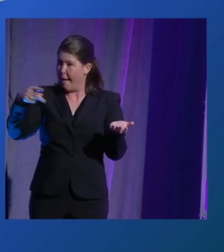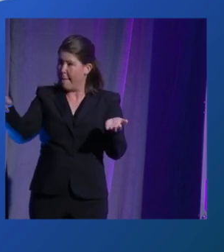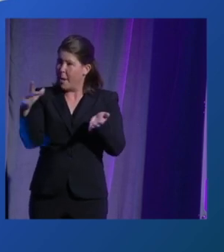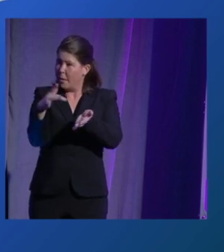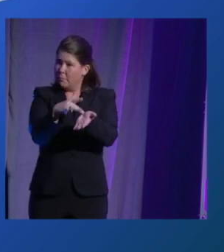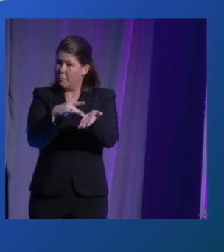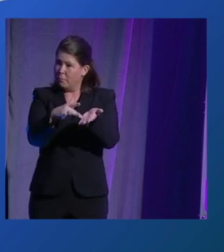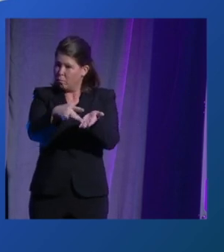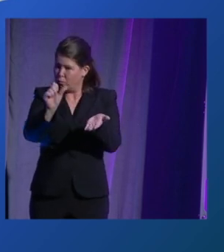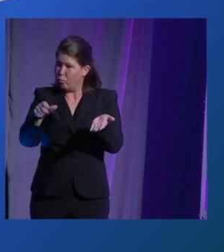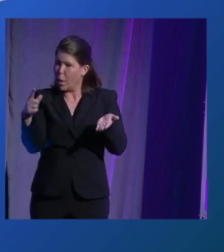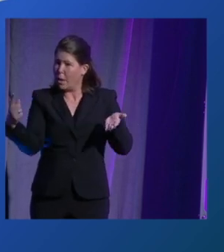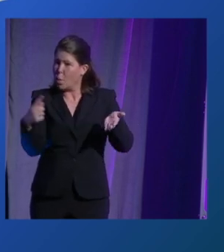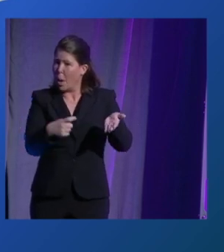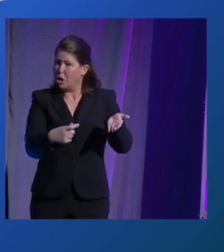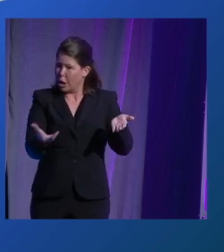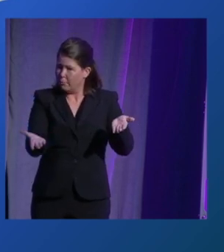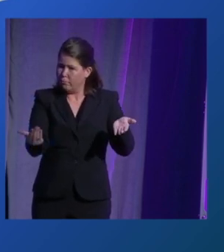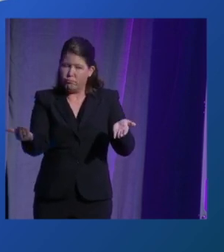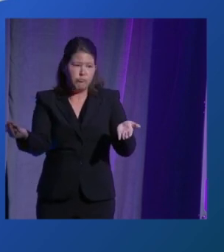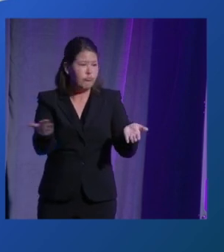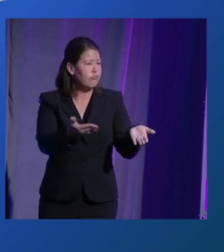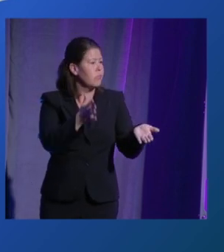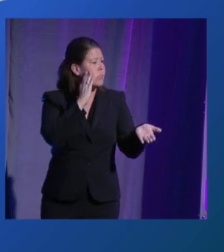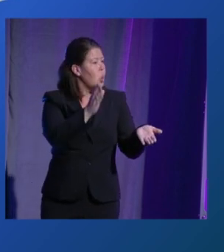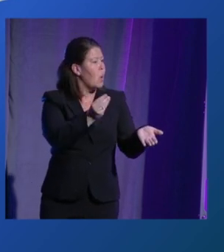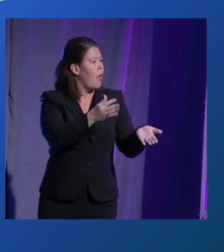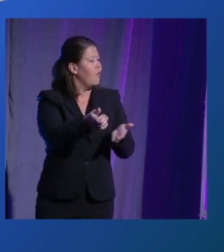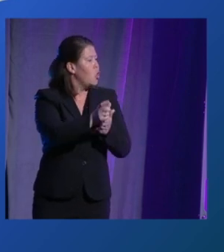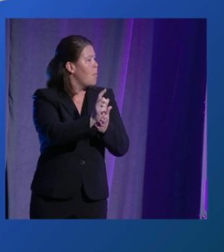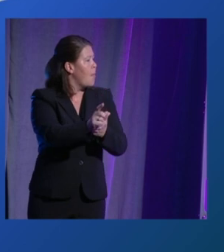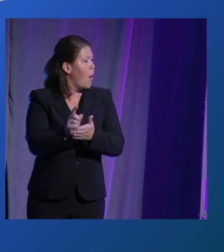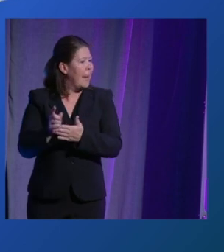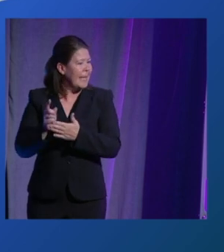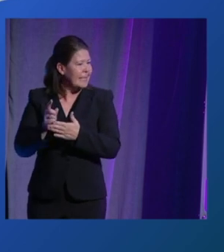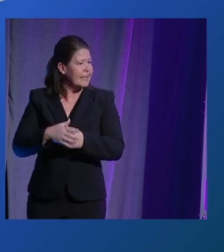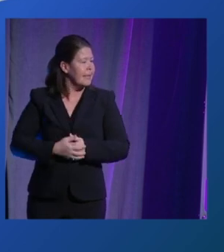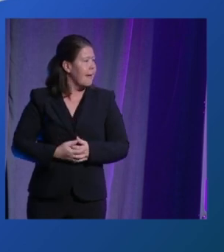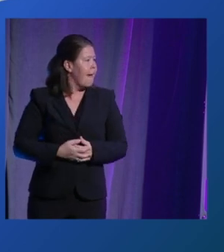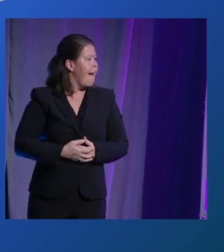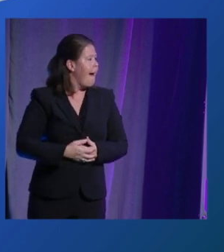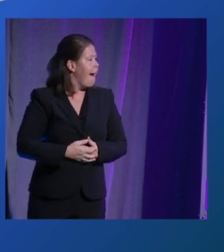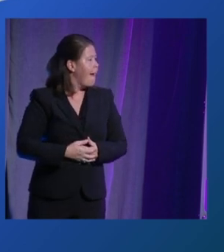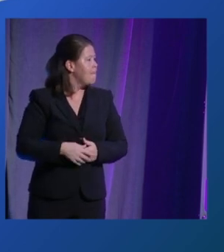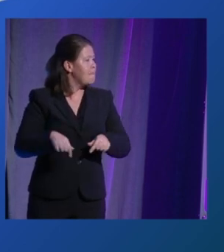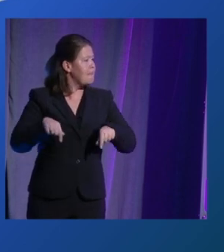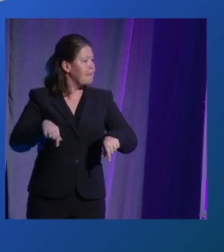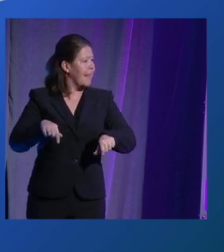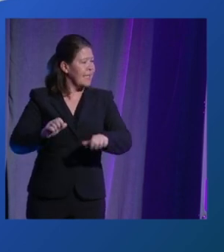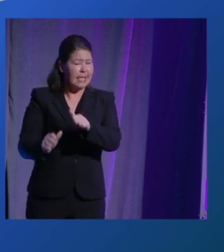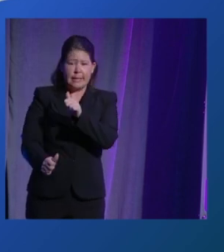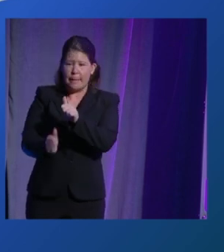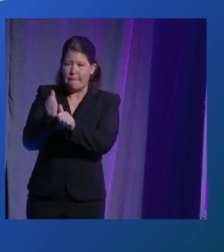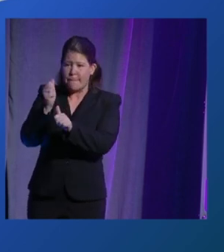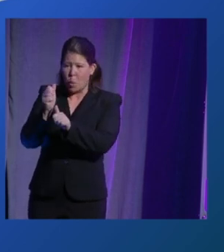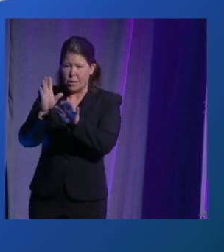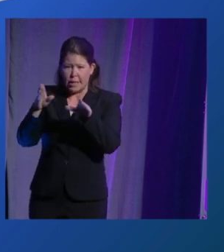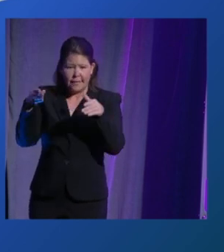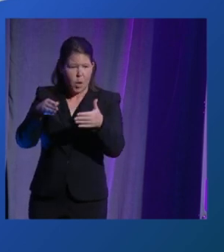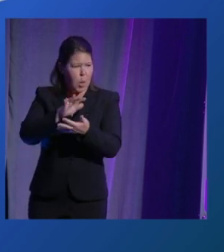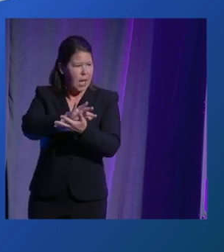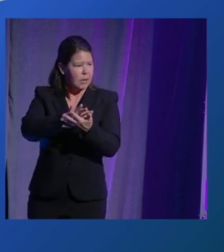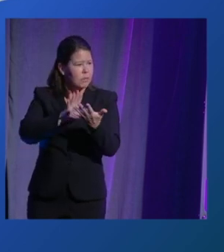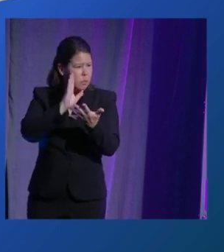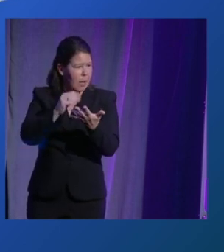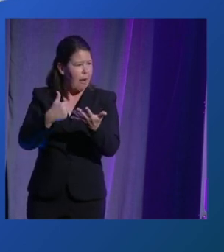opportunity to get us questions we're going to spend a few minutes and Patrick we're gonna this is probably mostly going to be focused on you but we'll have the other panelists um talk